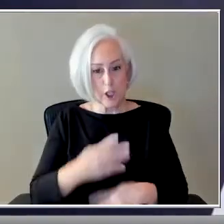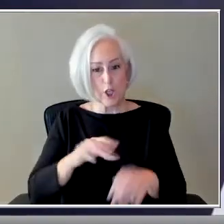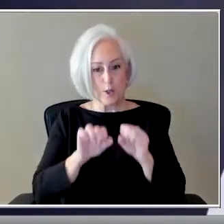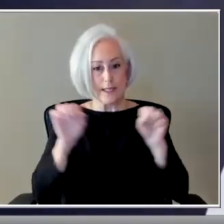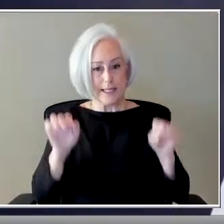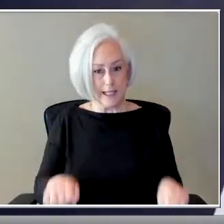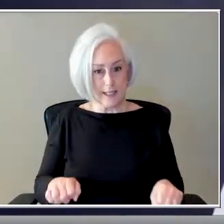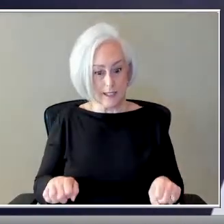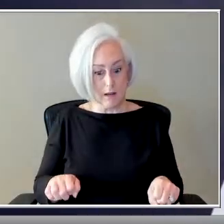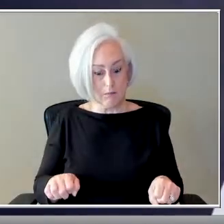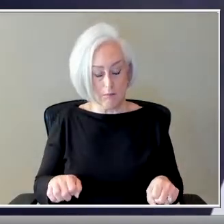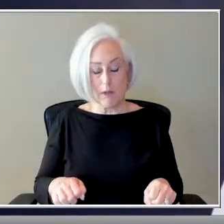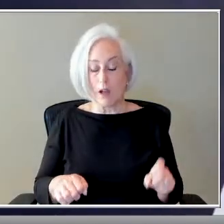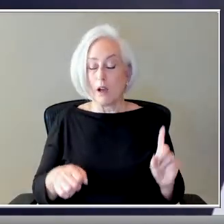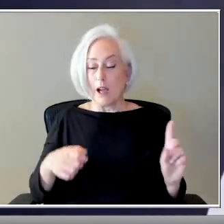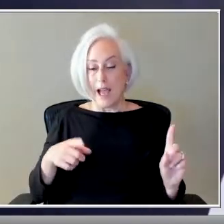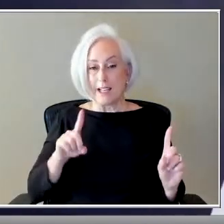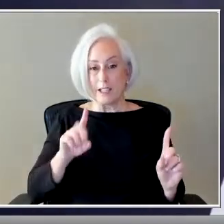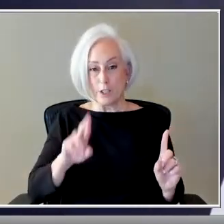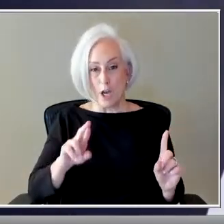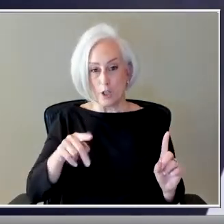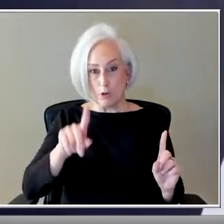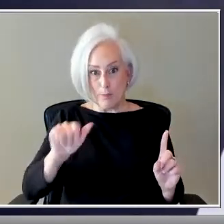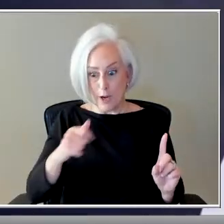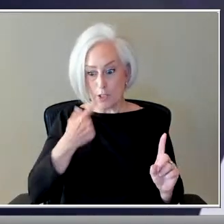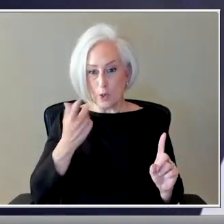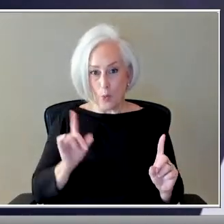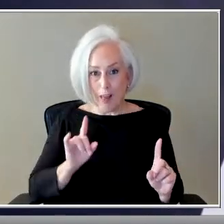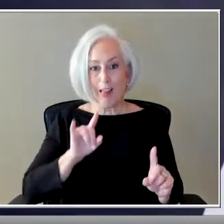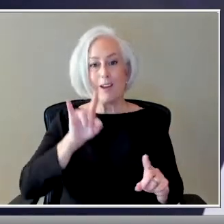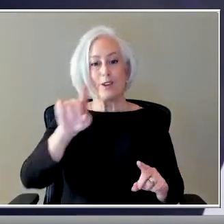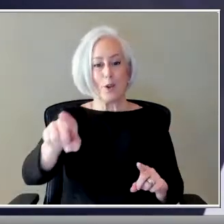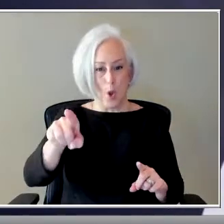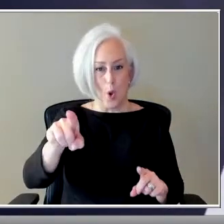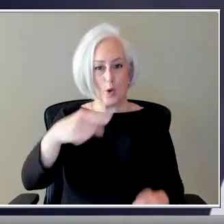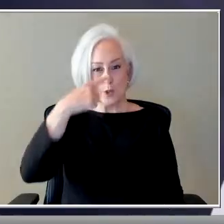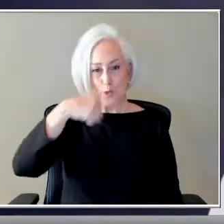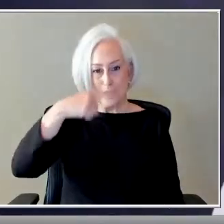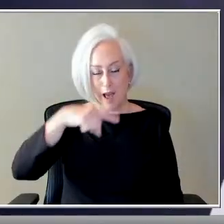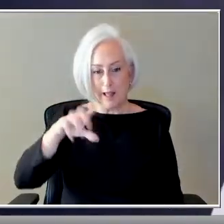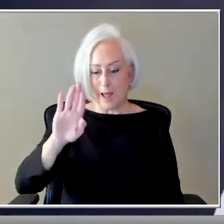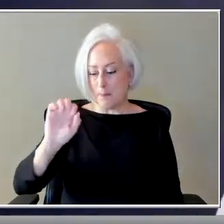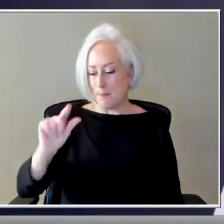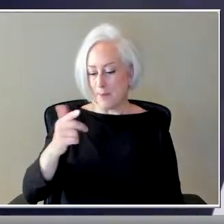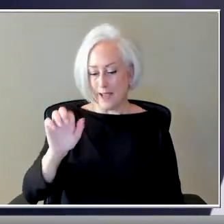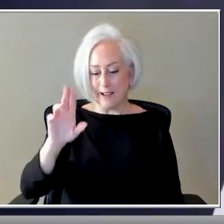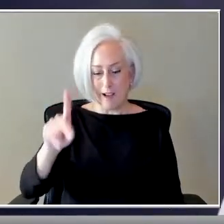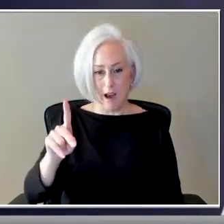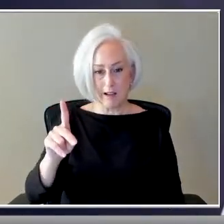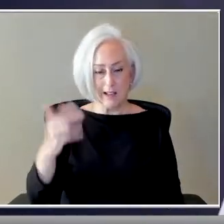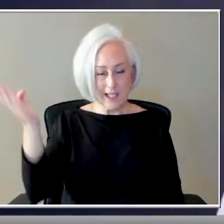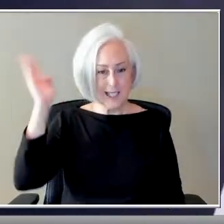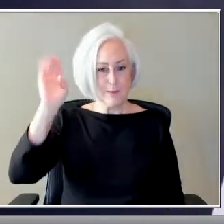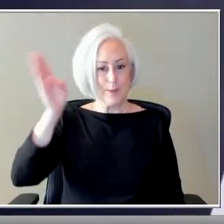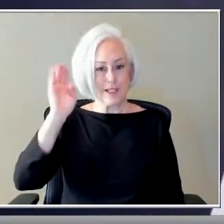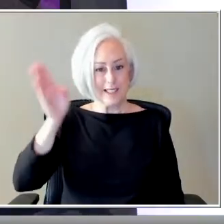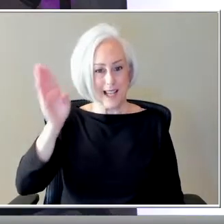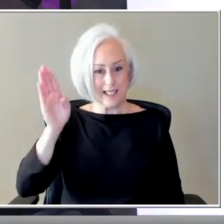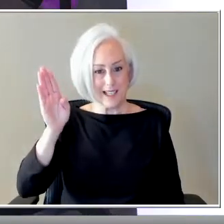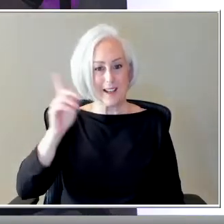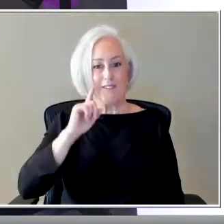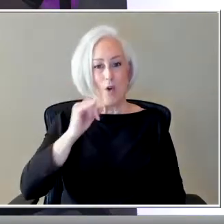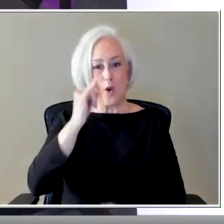study. In fact, he's going to be in Bangkok this coming July presenting the study at the International Society for Apheresis.